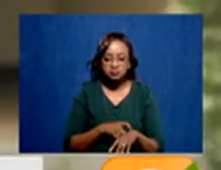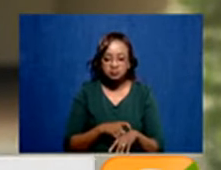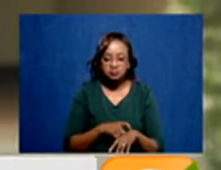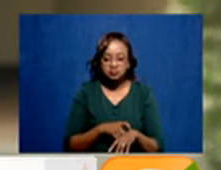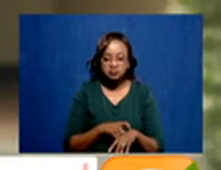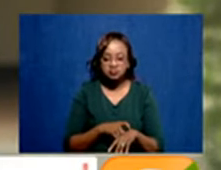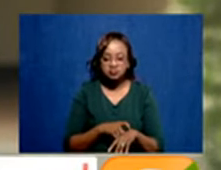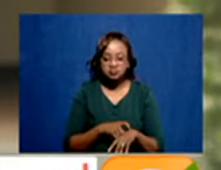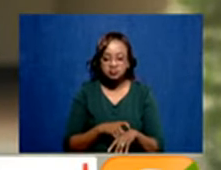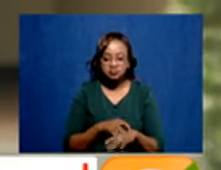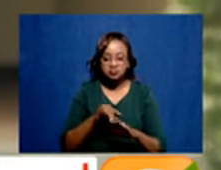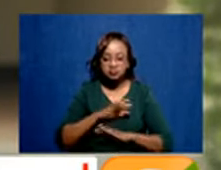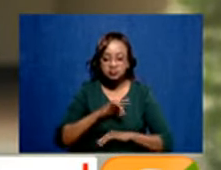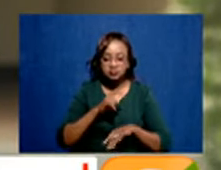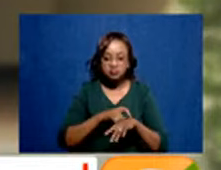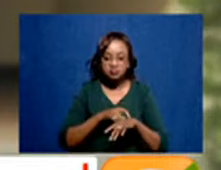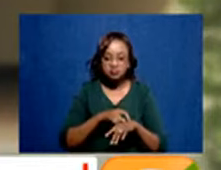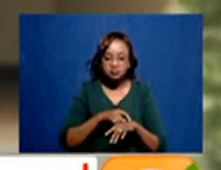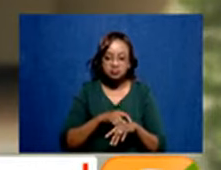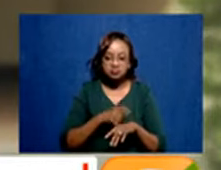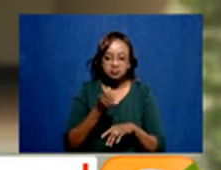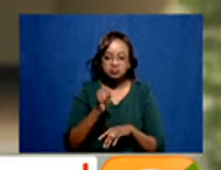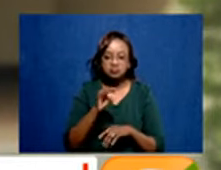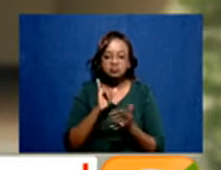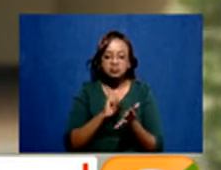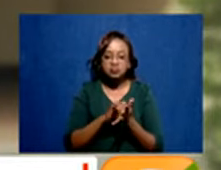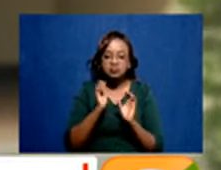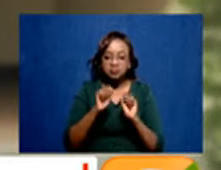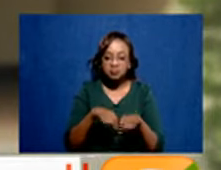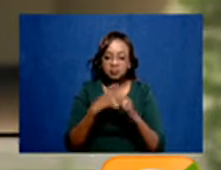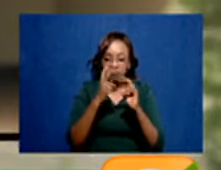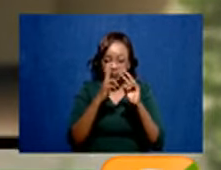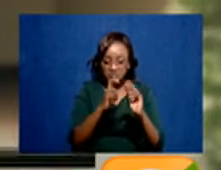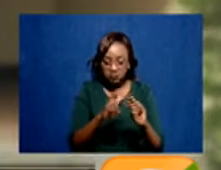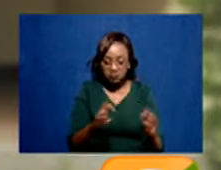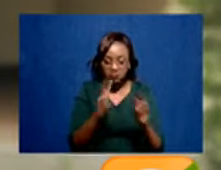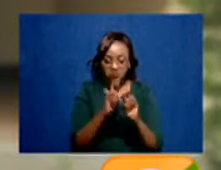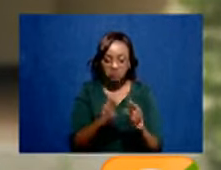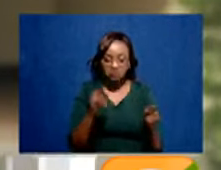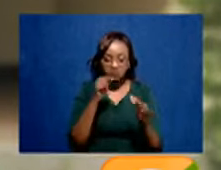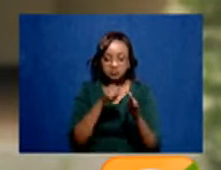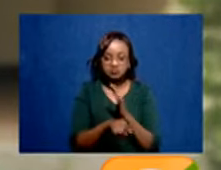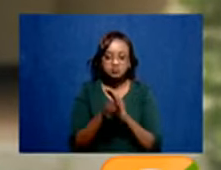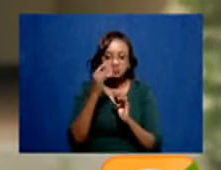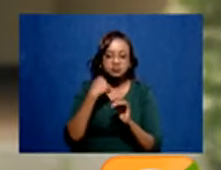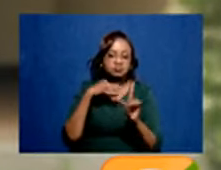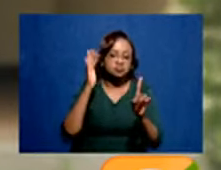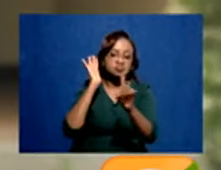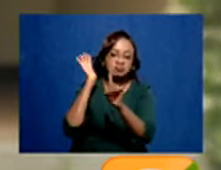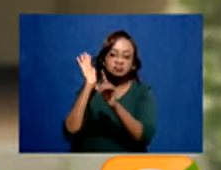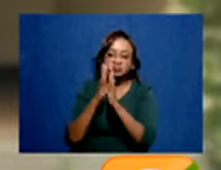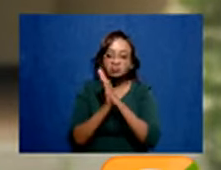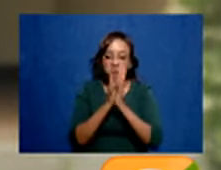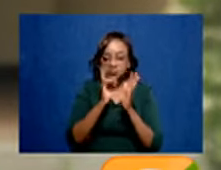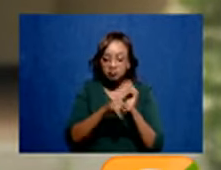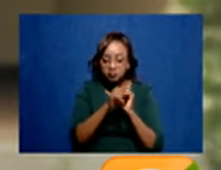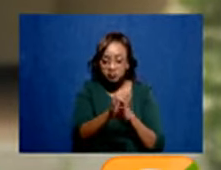carry out those fire investigations about allegation